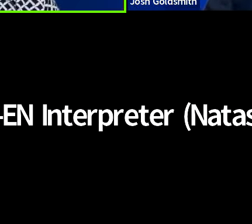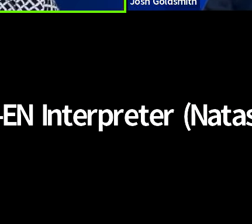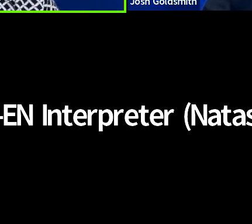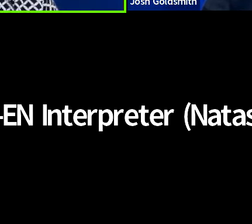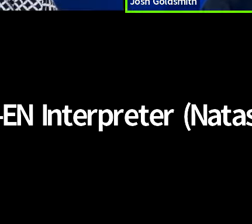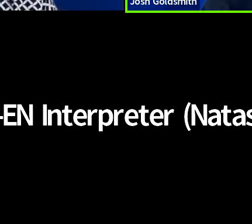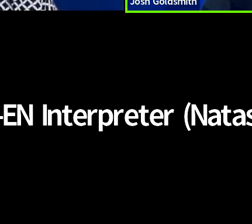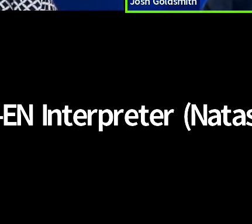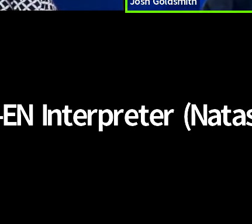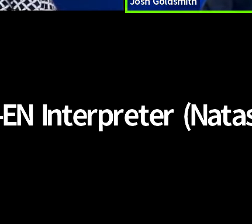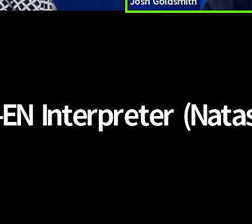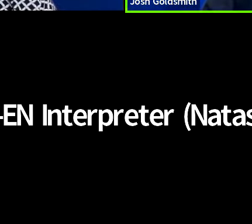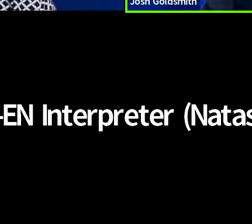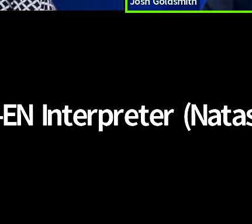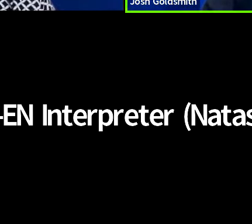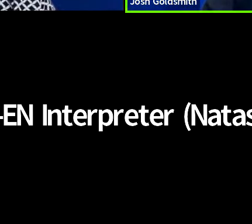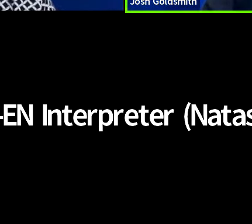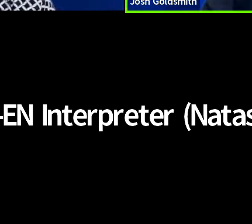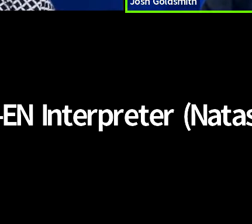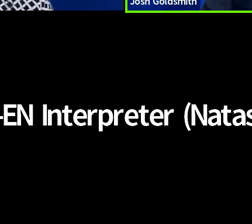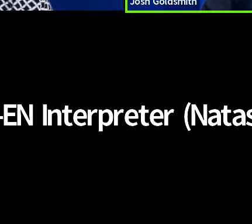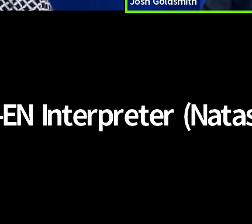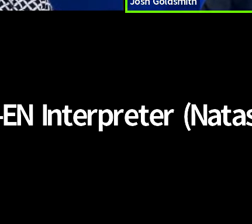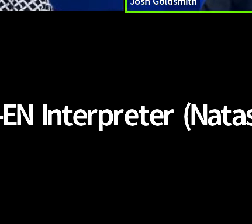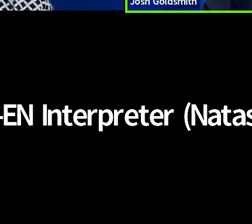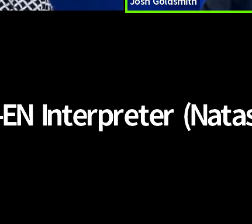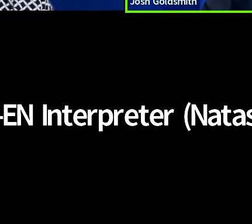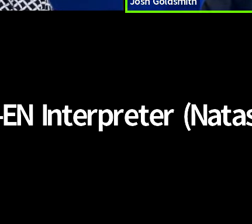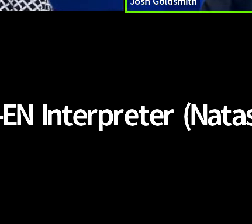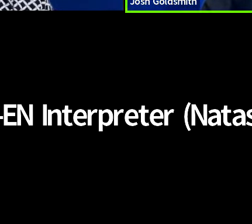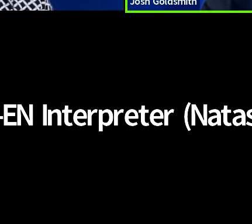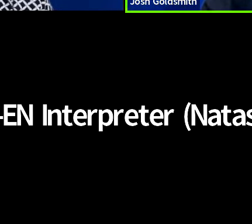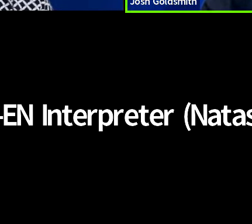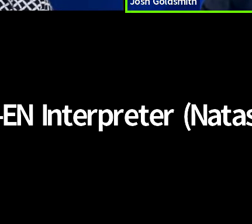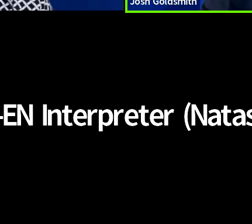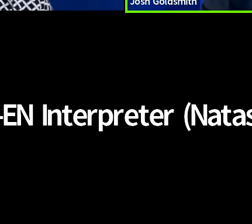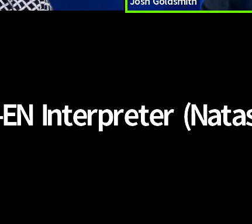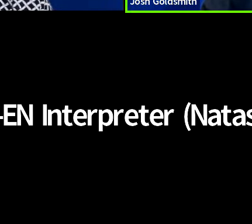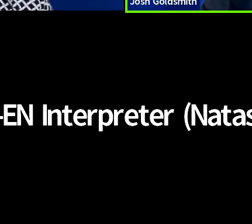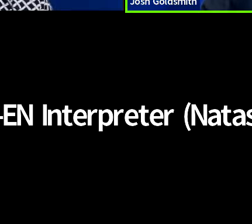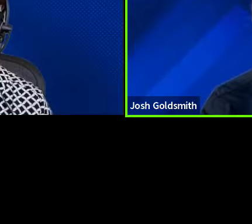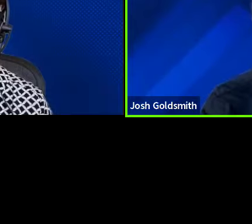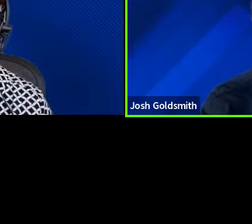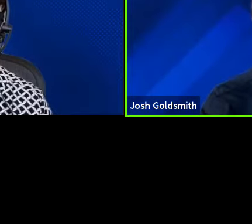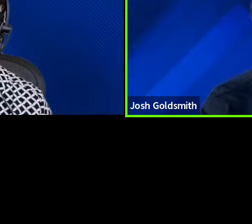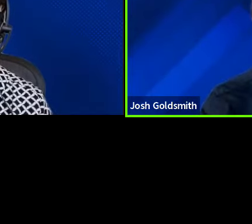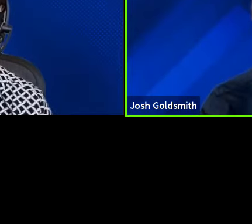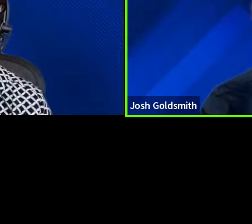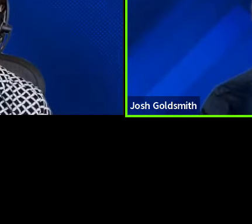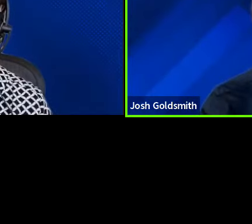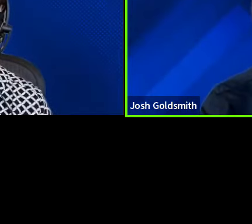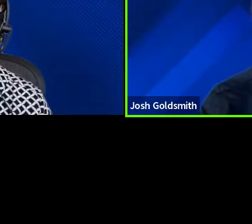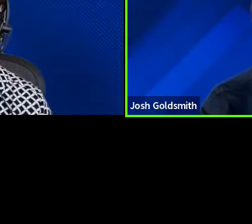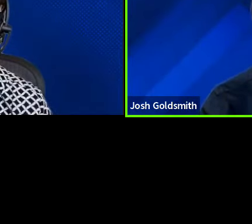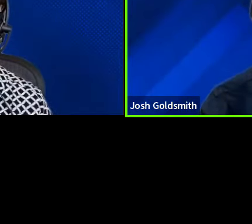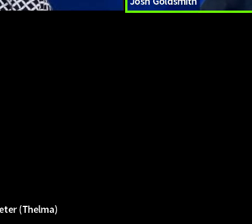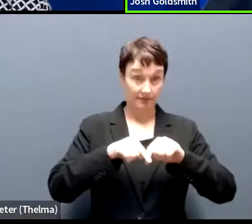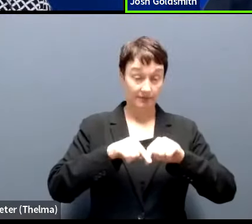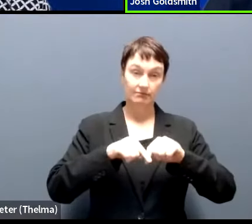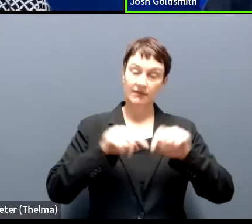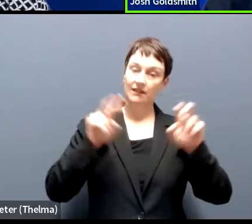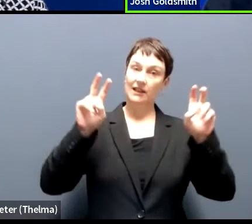What we're going to do is we are going to put the